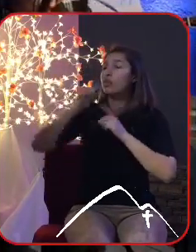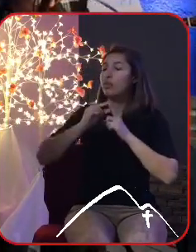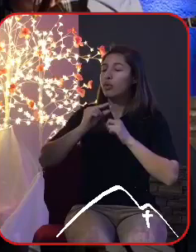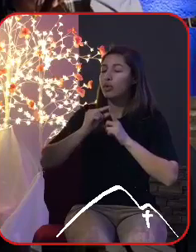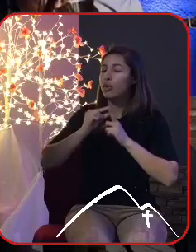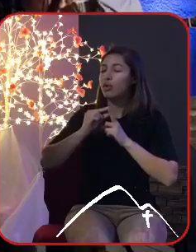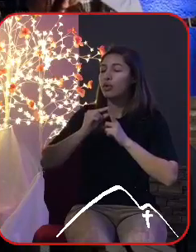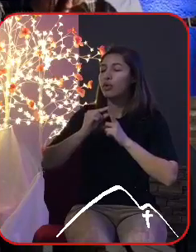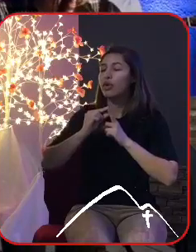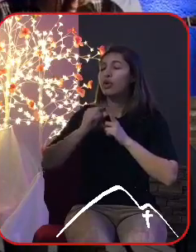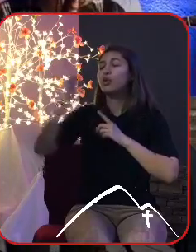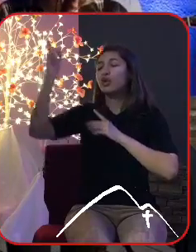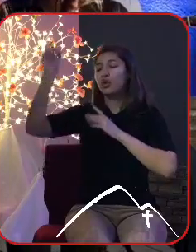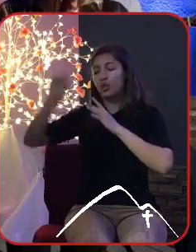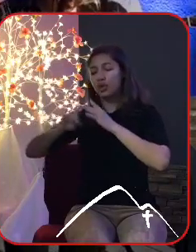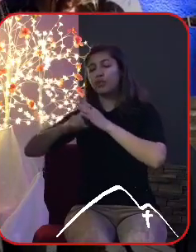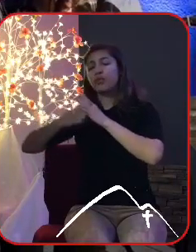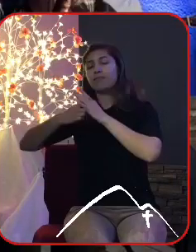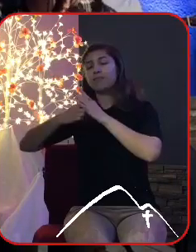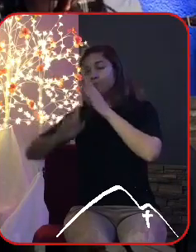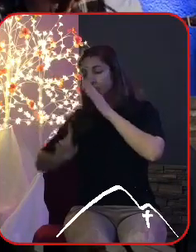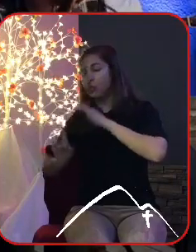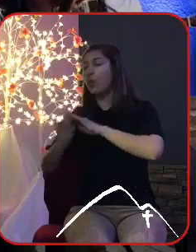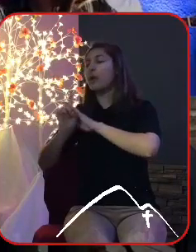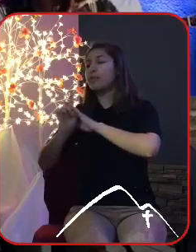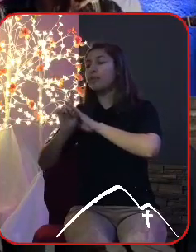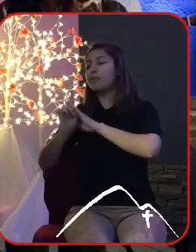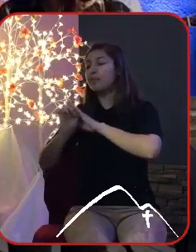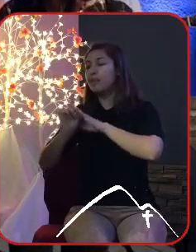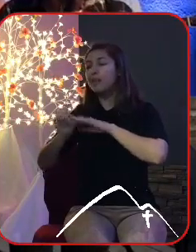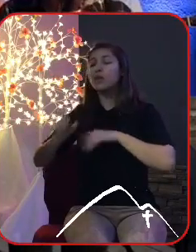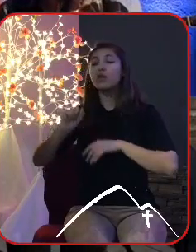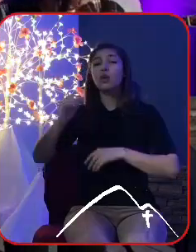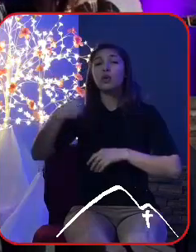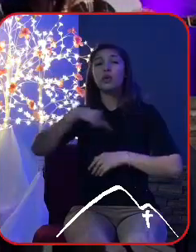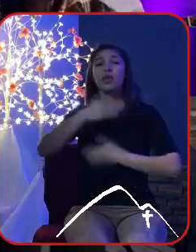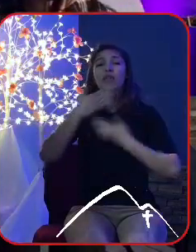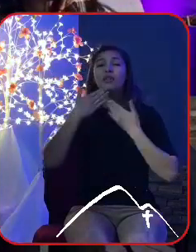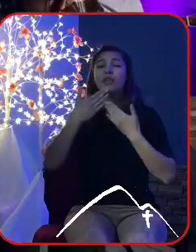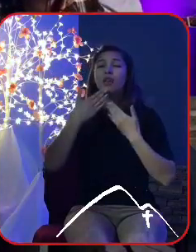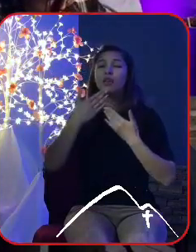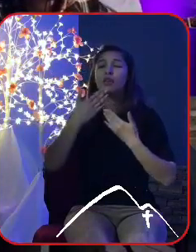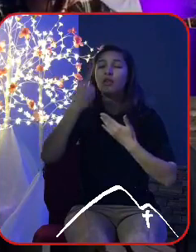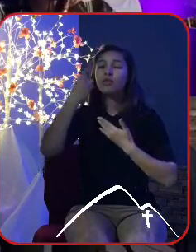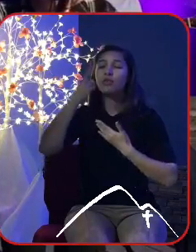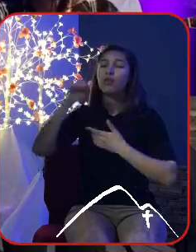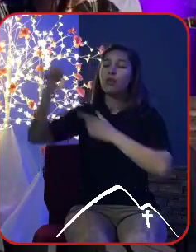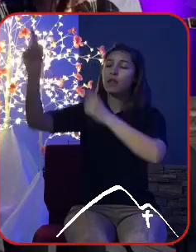who was there at the beginning. We thank you for the gift that he brings